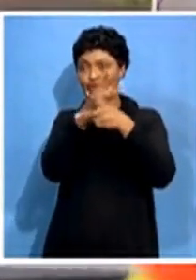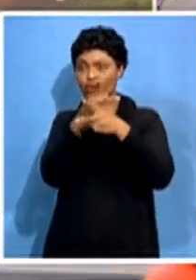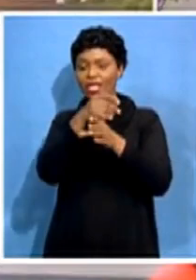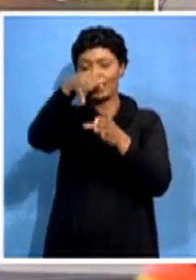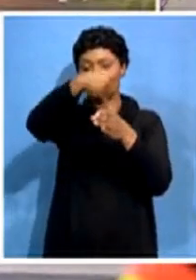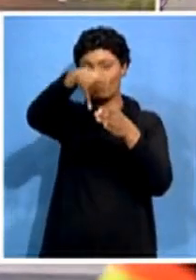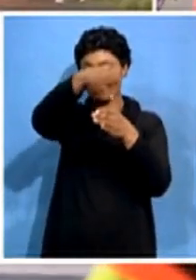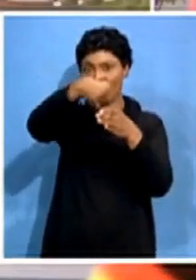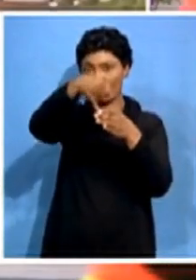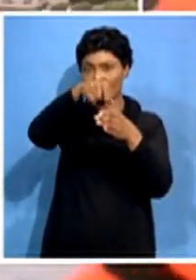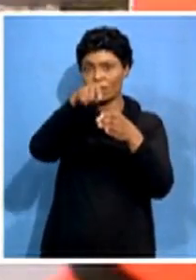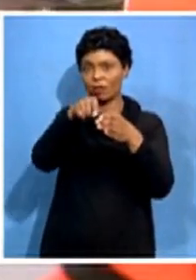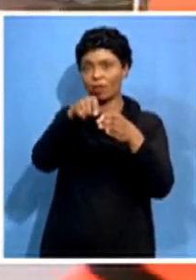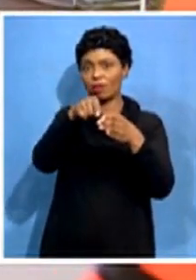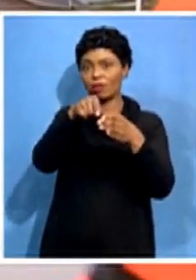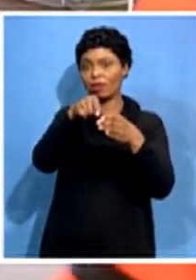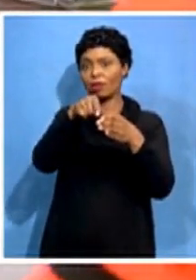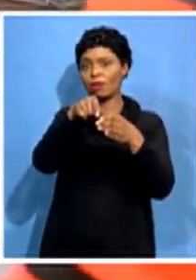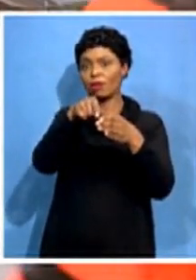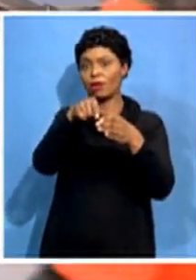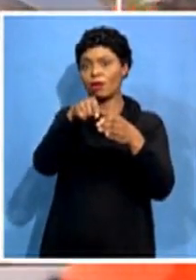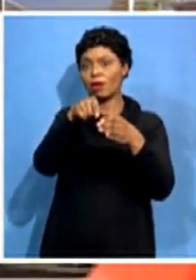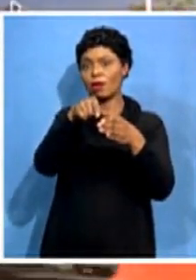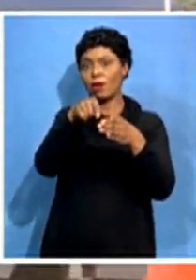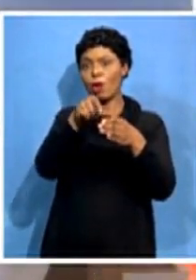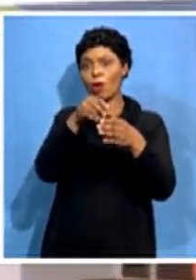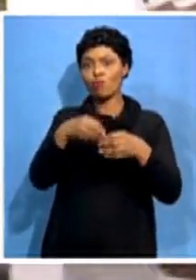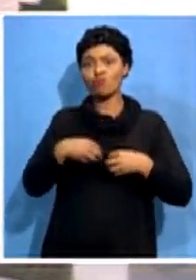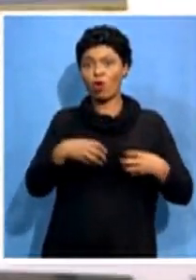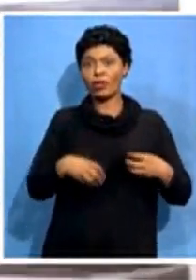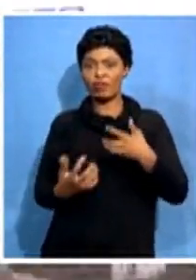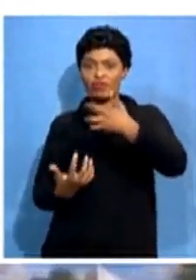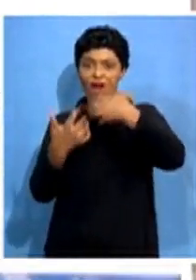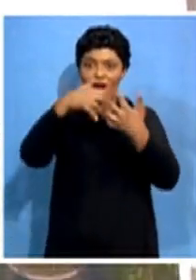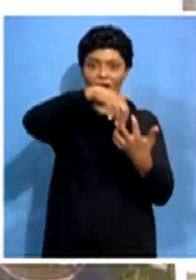body trim and linings, etc. for vehicles.